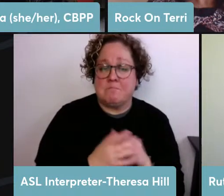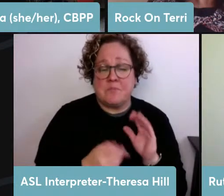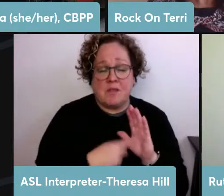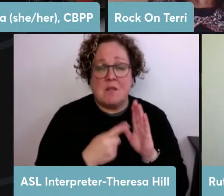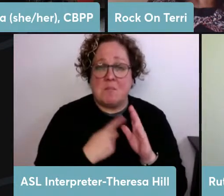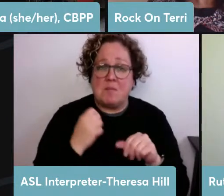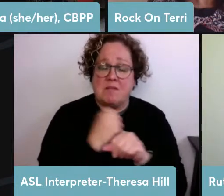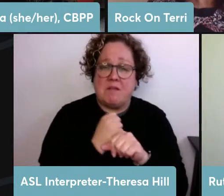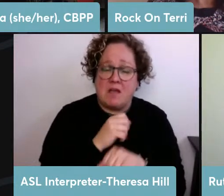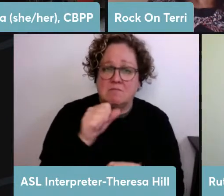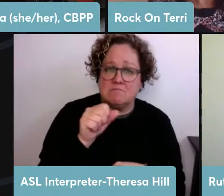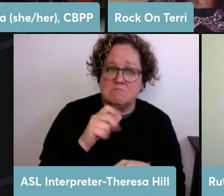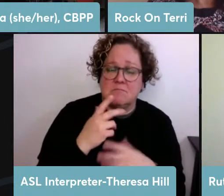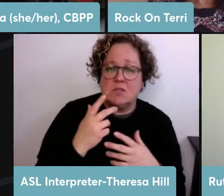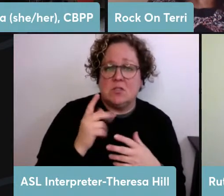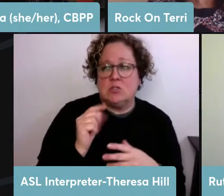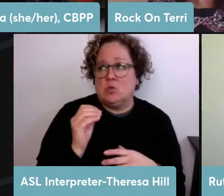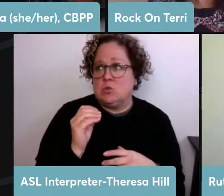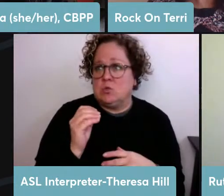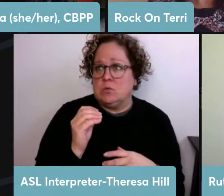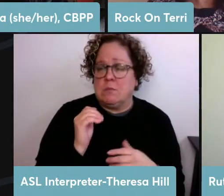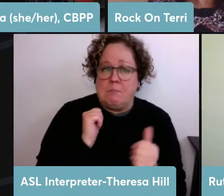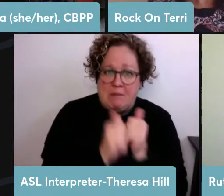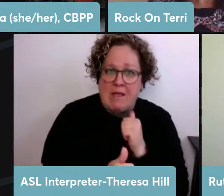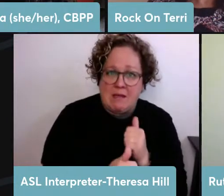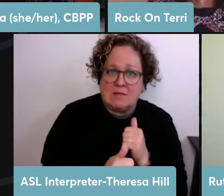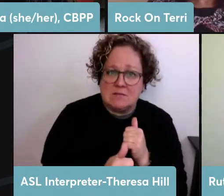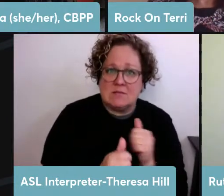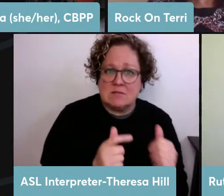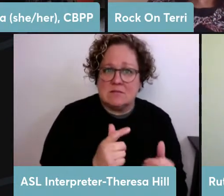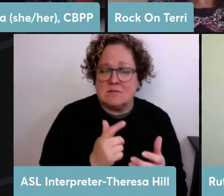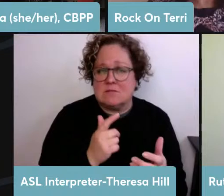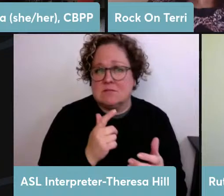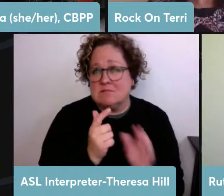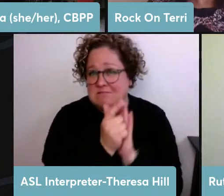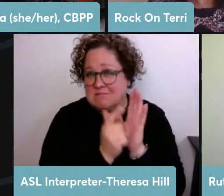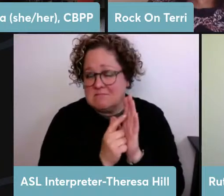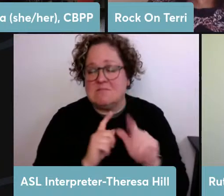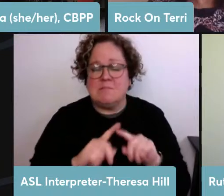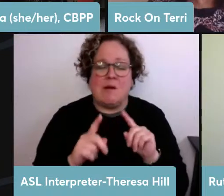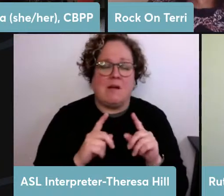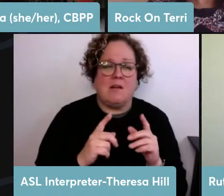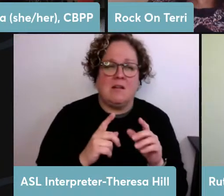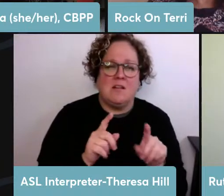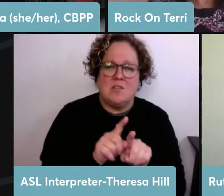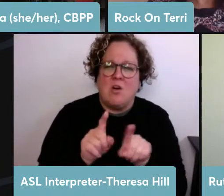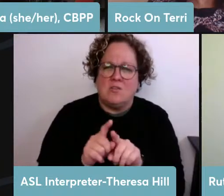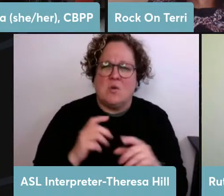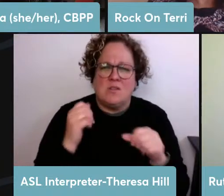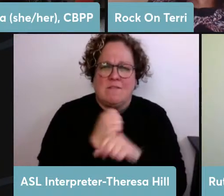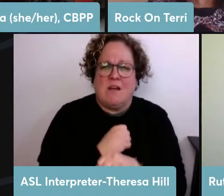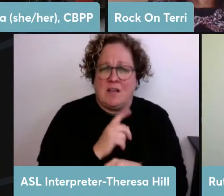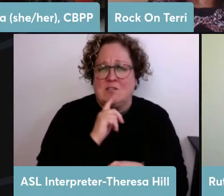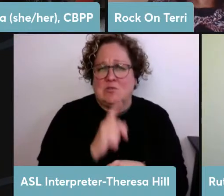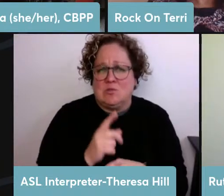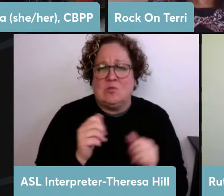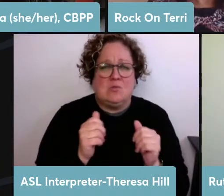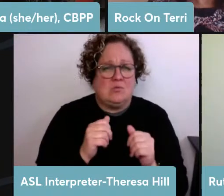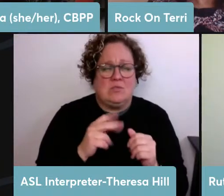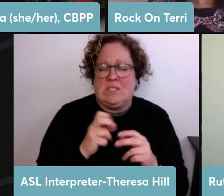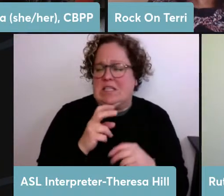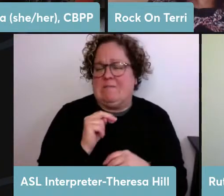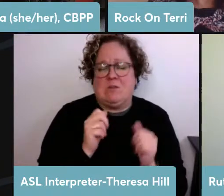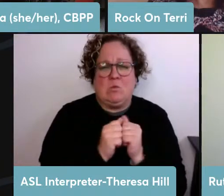fight to pass something, but it's also a fight, and that's true even with the Detroit Right to Counsel Ordinance, to